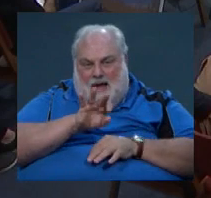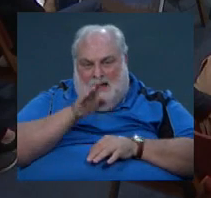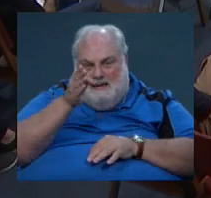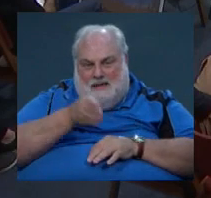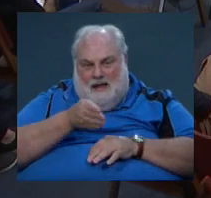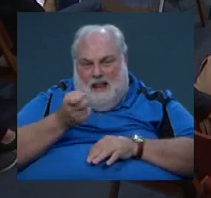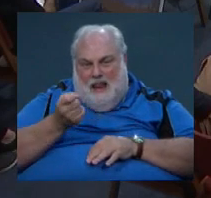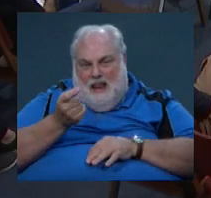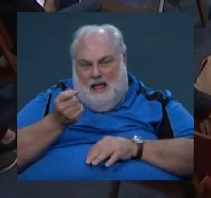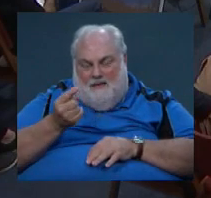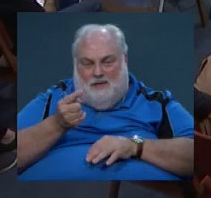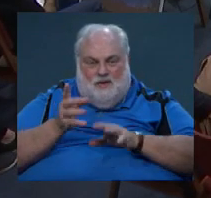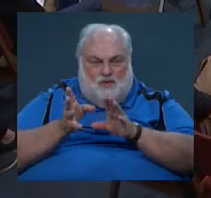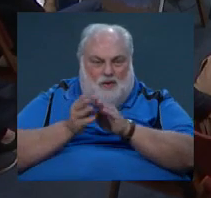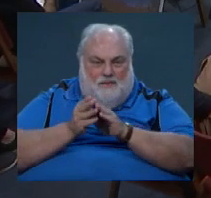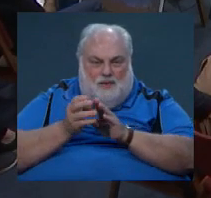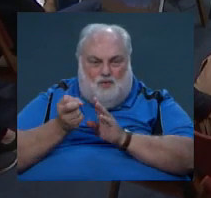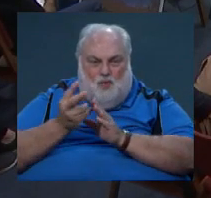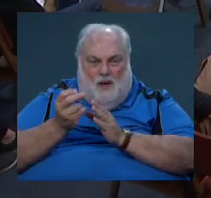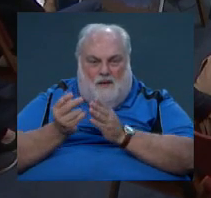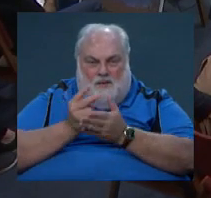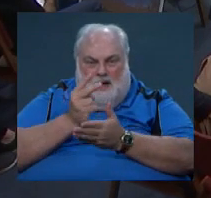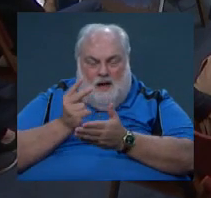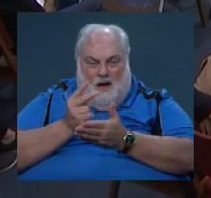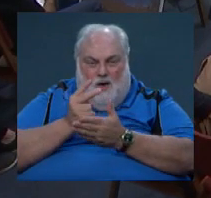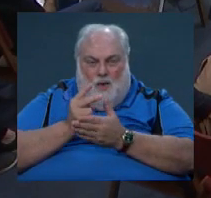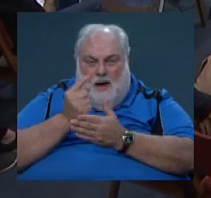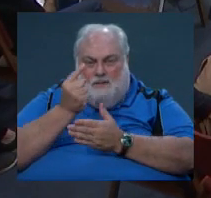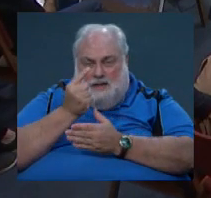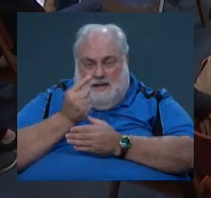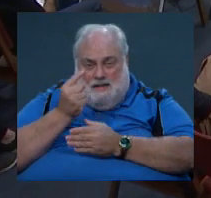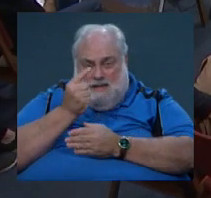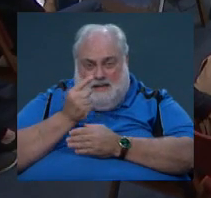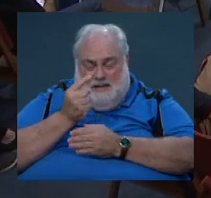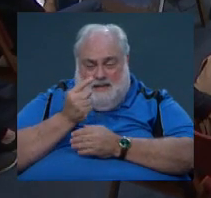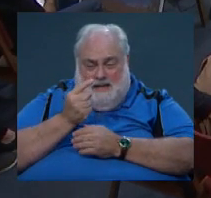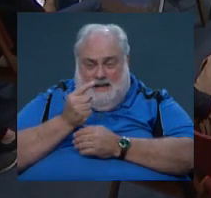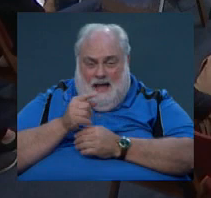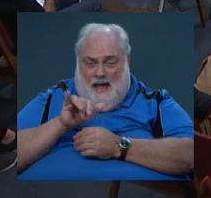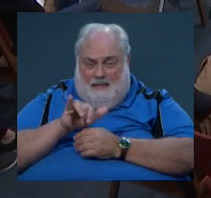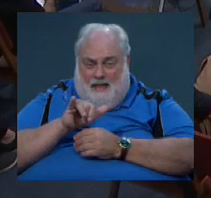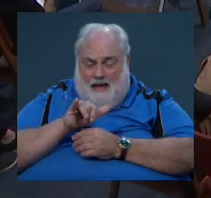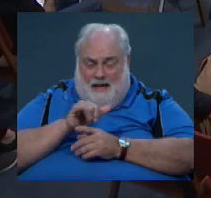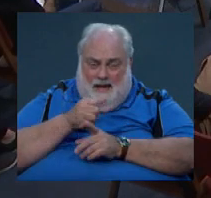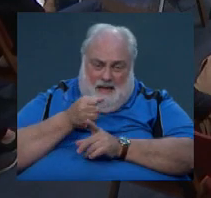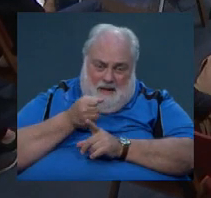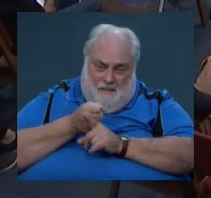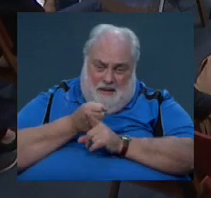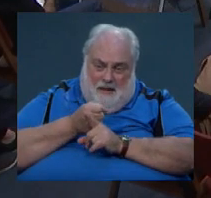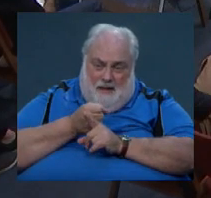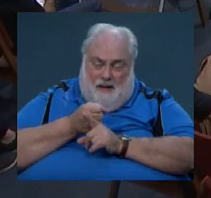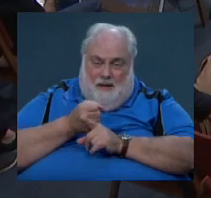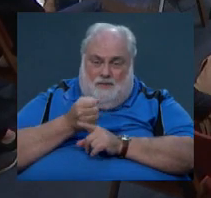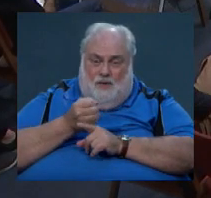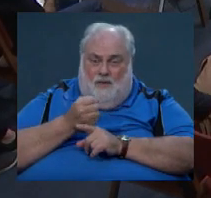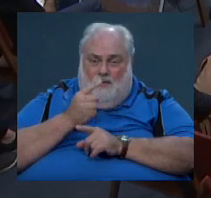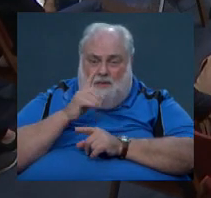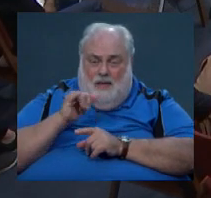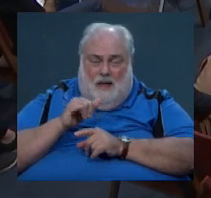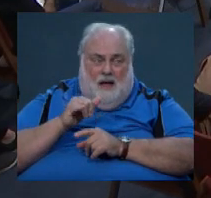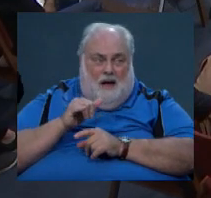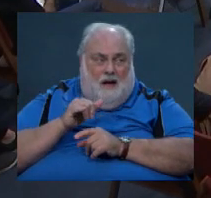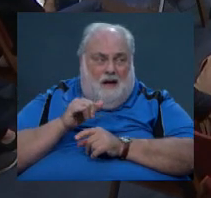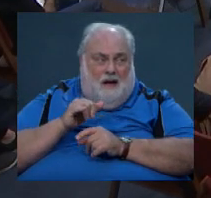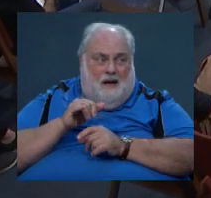a 9-hour service. I think we have to consider, that impact on the neighborhood. And so for that, I will be against